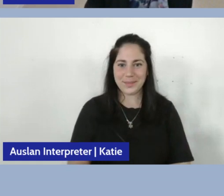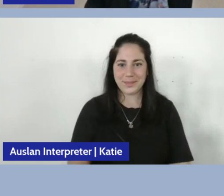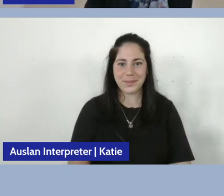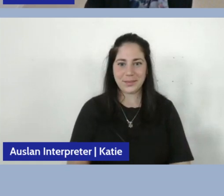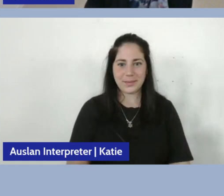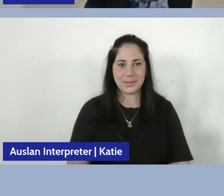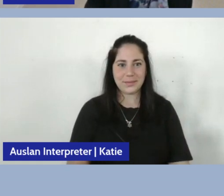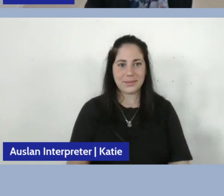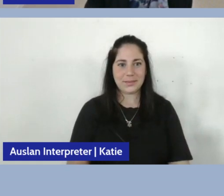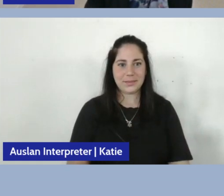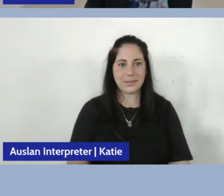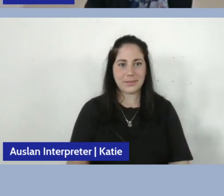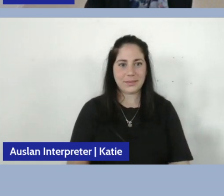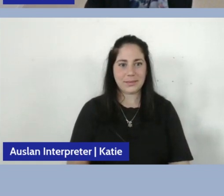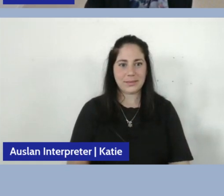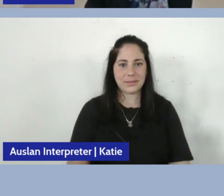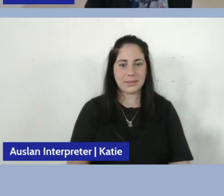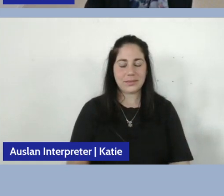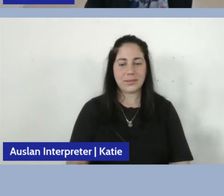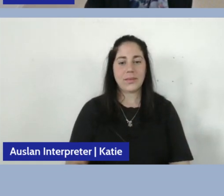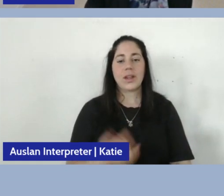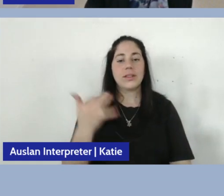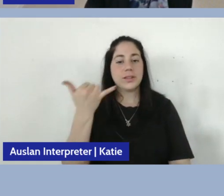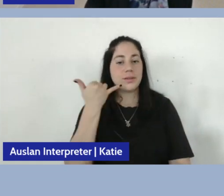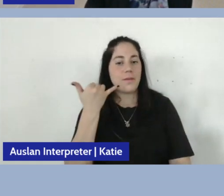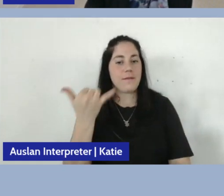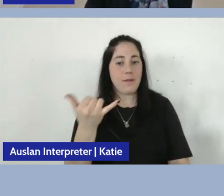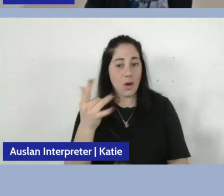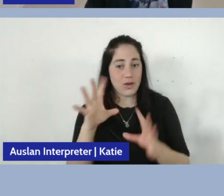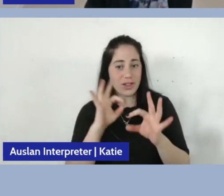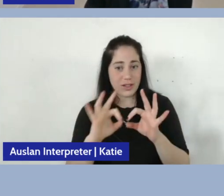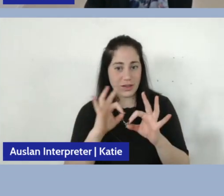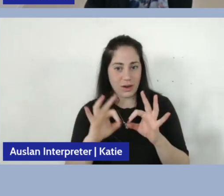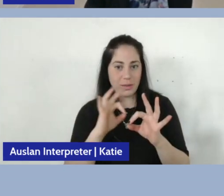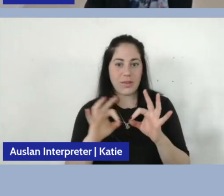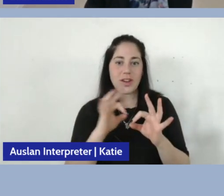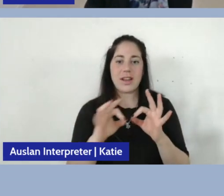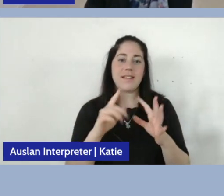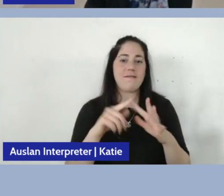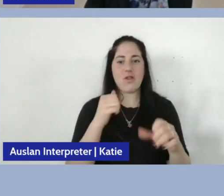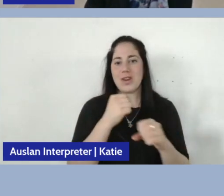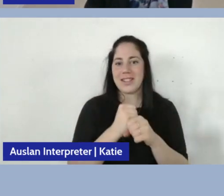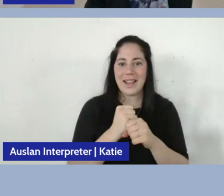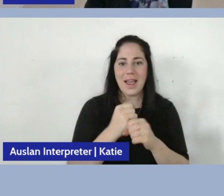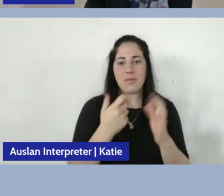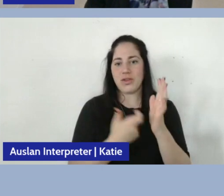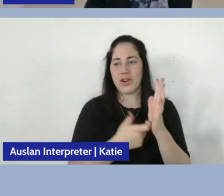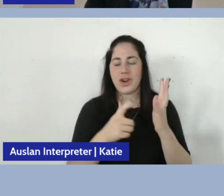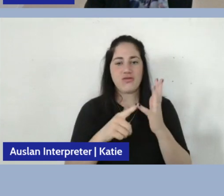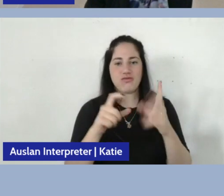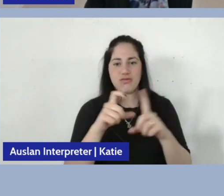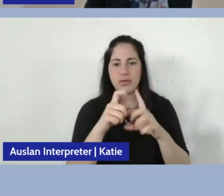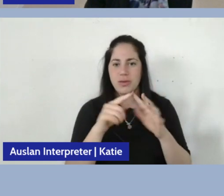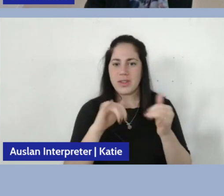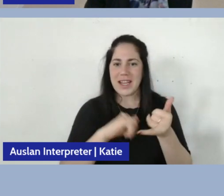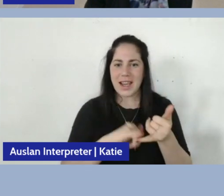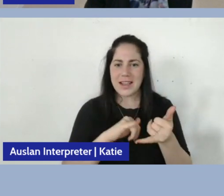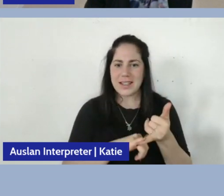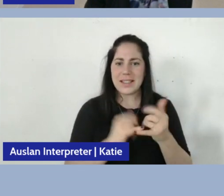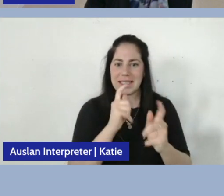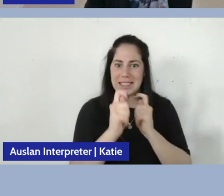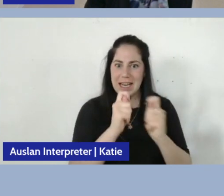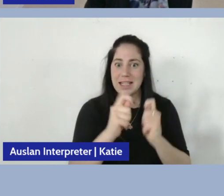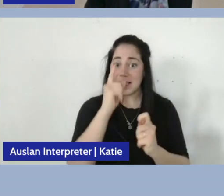So interpreting over the telephone, like a RUDAS test, can an interpreter refuse to proceed